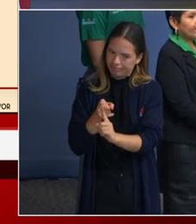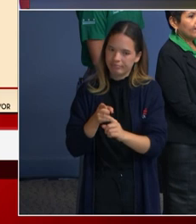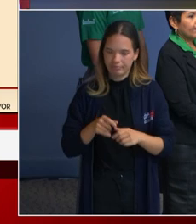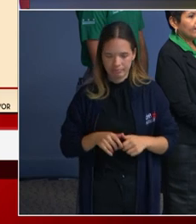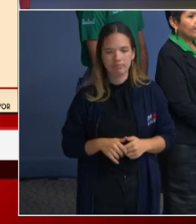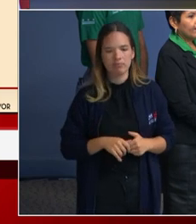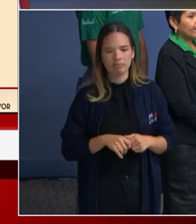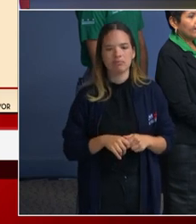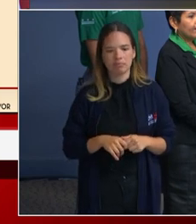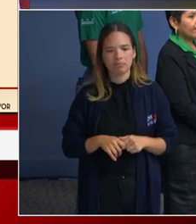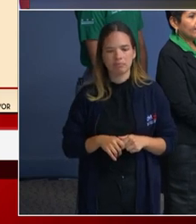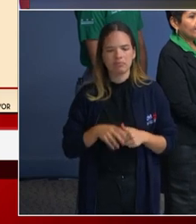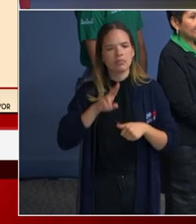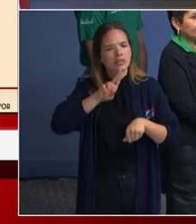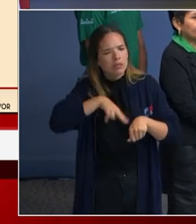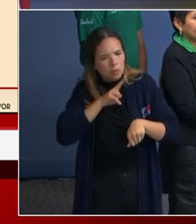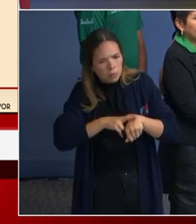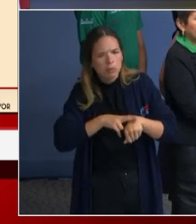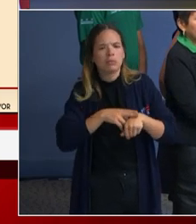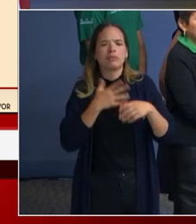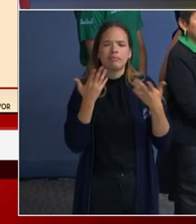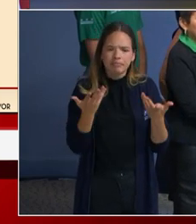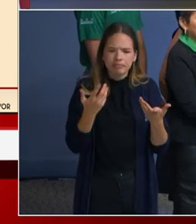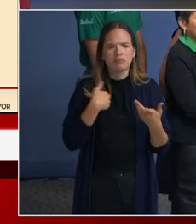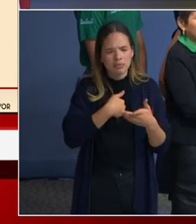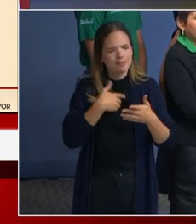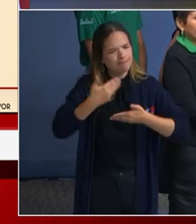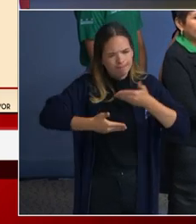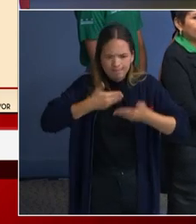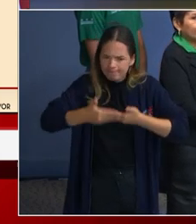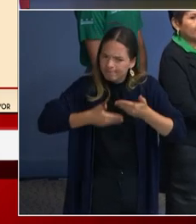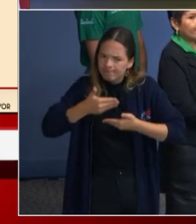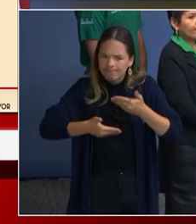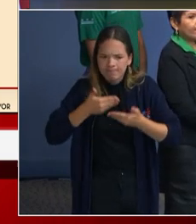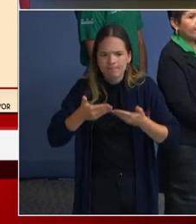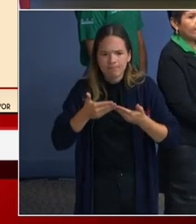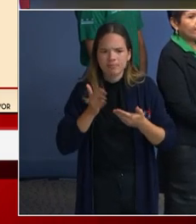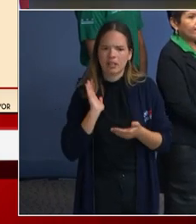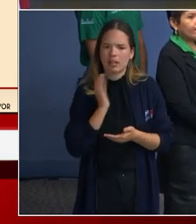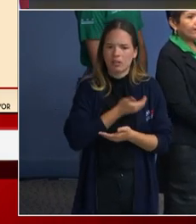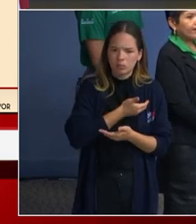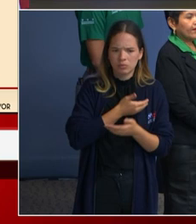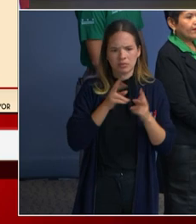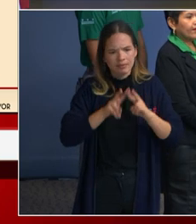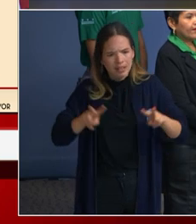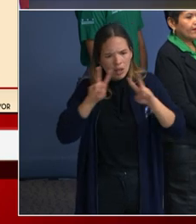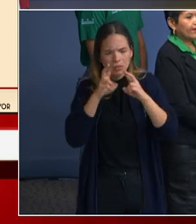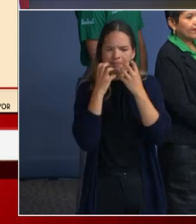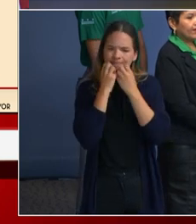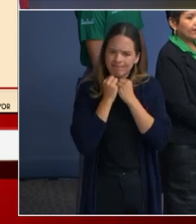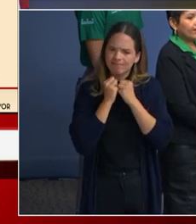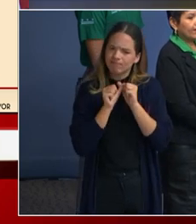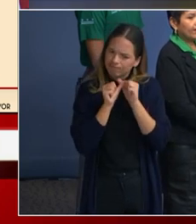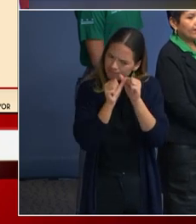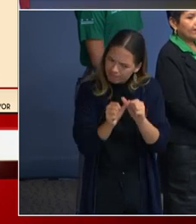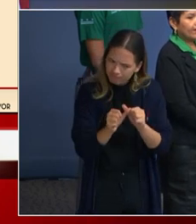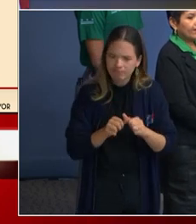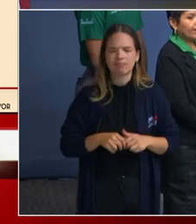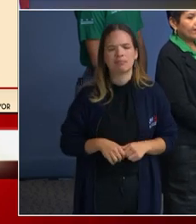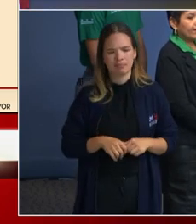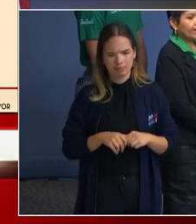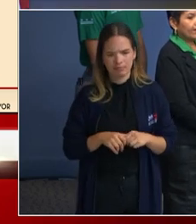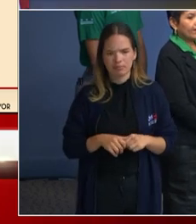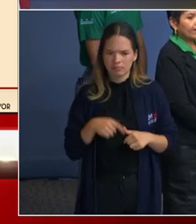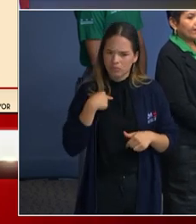that is consistent with our values. We are proud of the progress that we've made in our homeless services